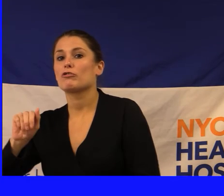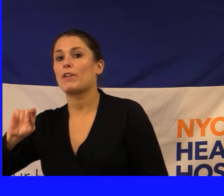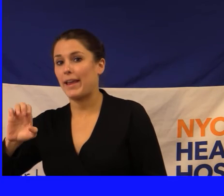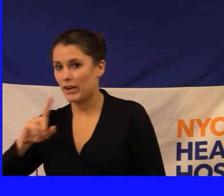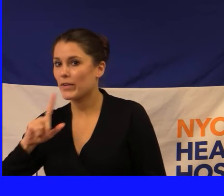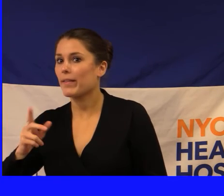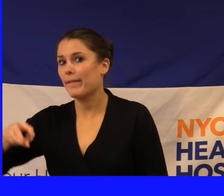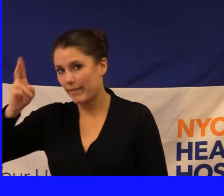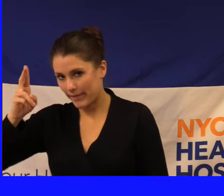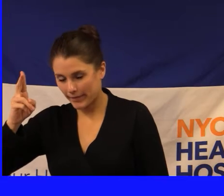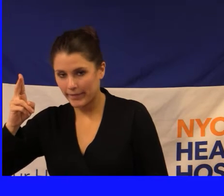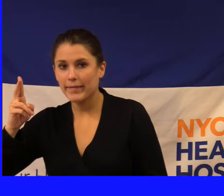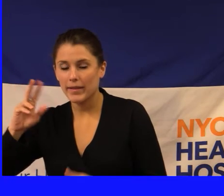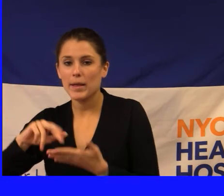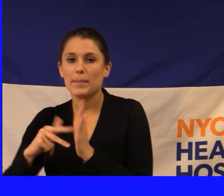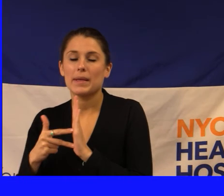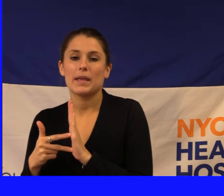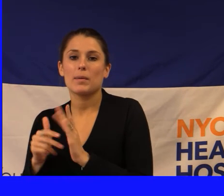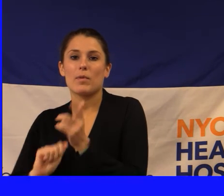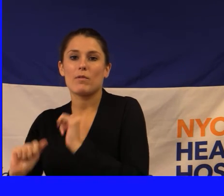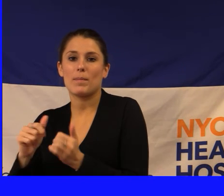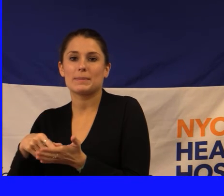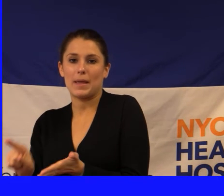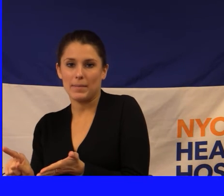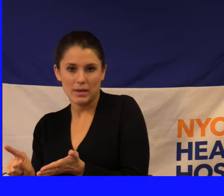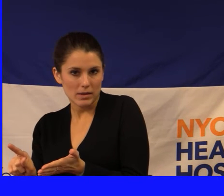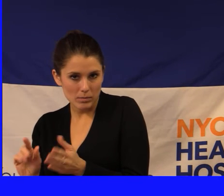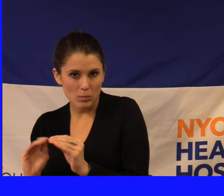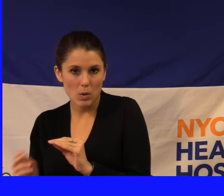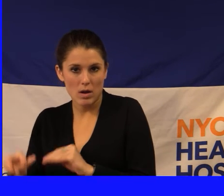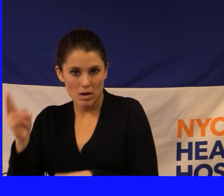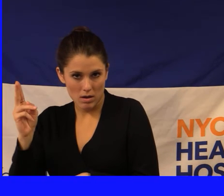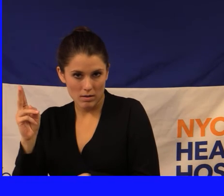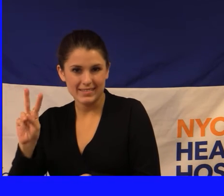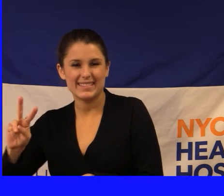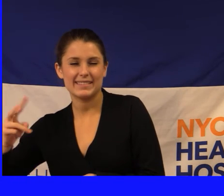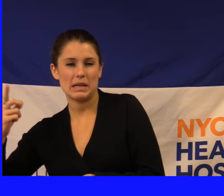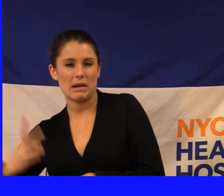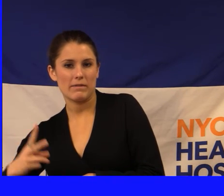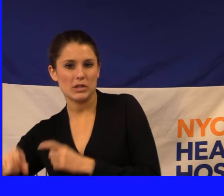and thus a higher performance payment.